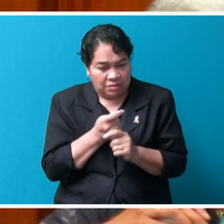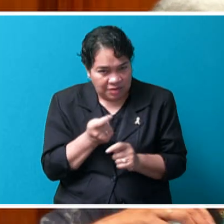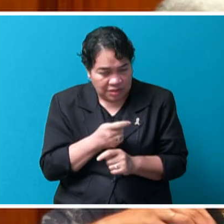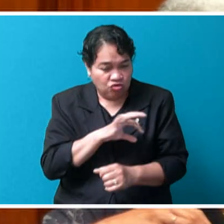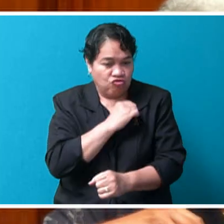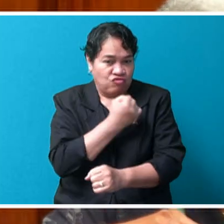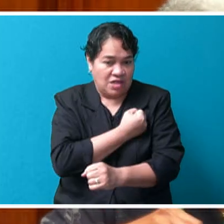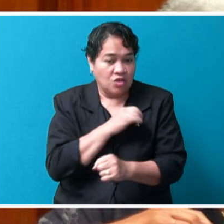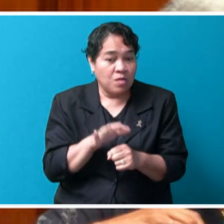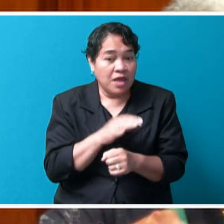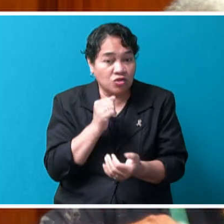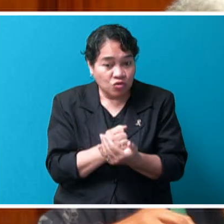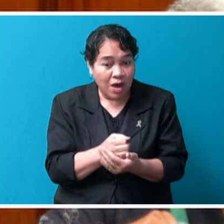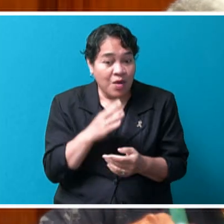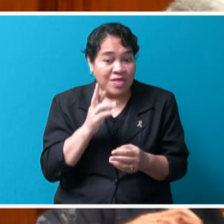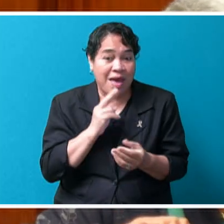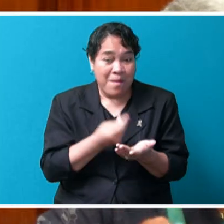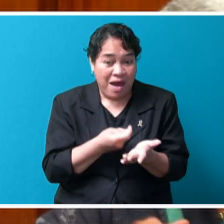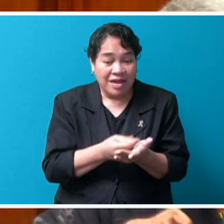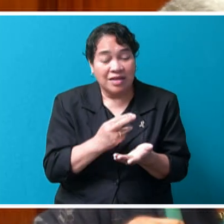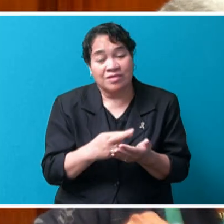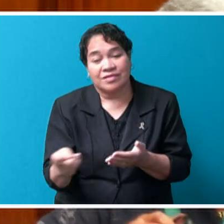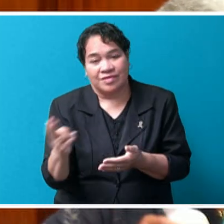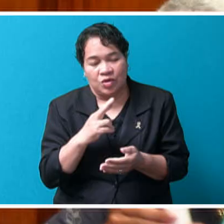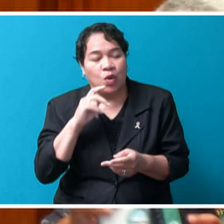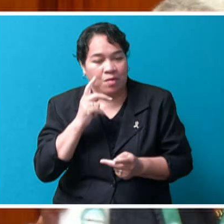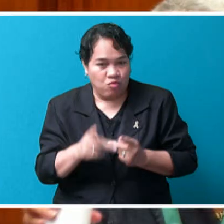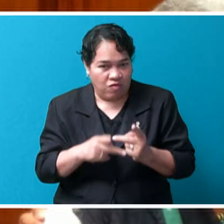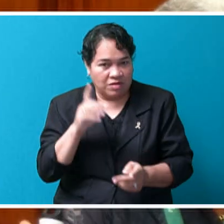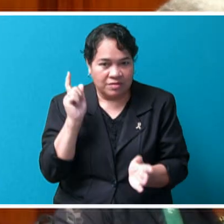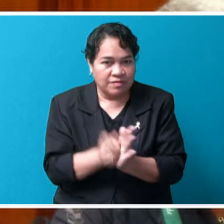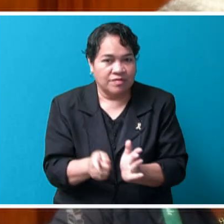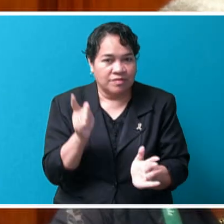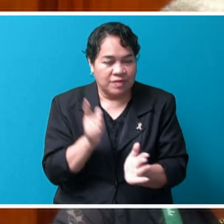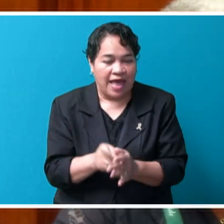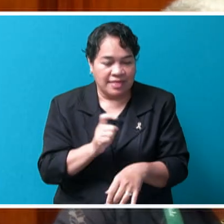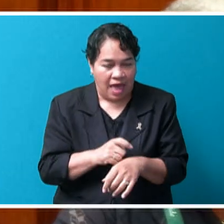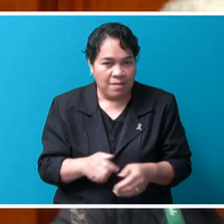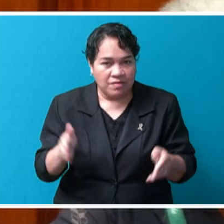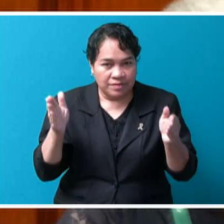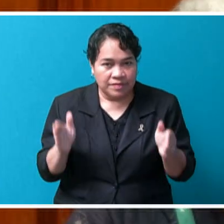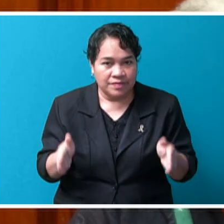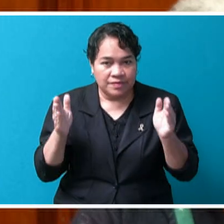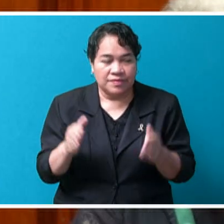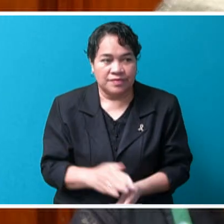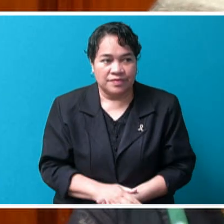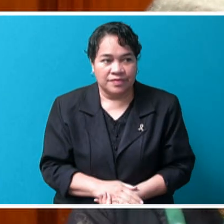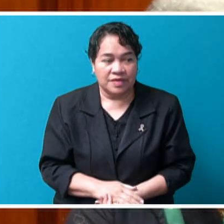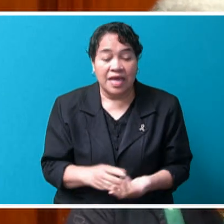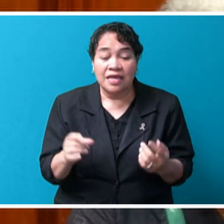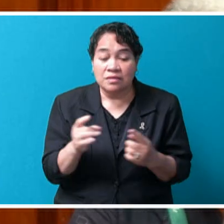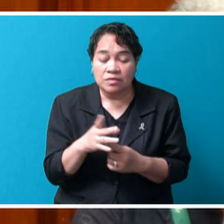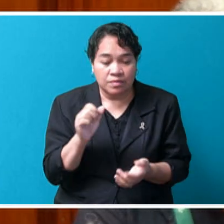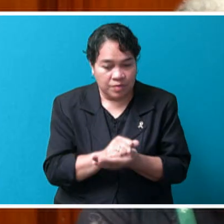that eligible refunds are processed within reasonable operational time frames, while maintaining appropriate controls